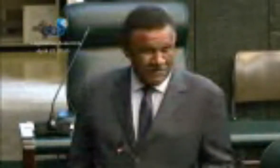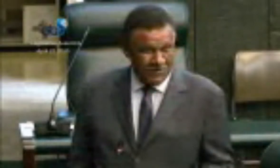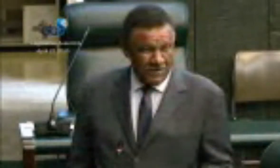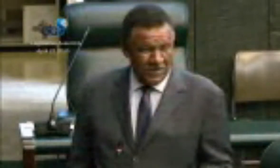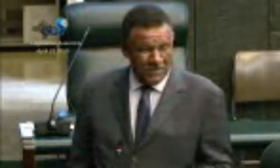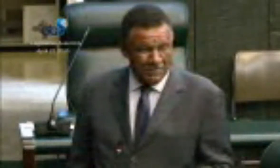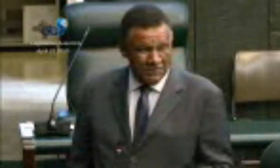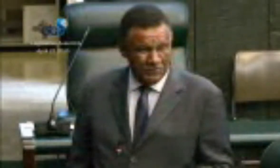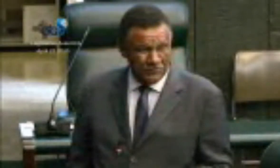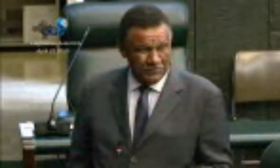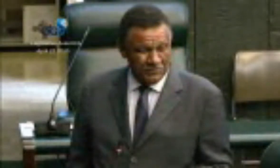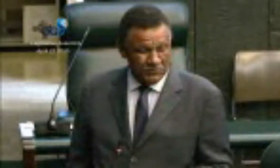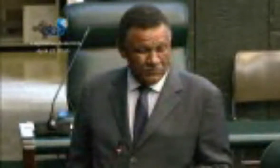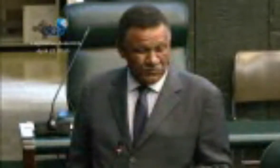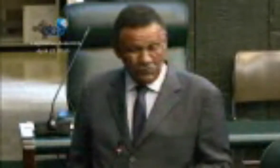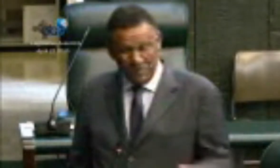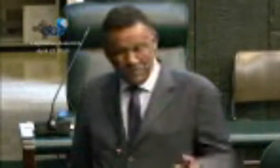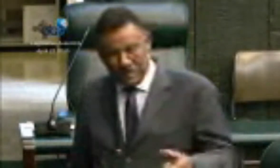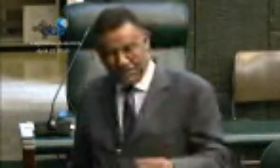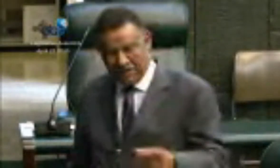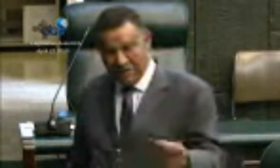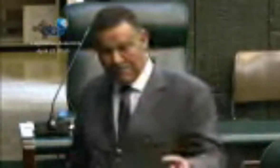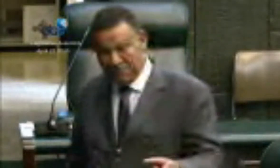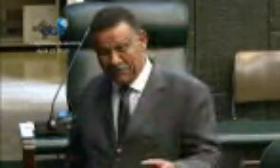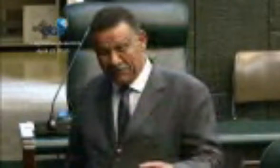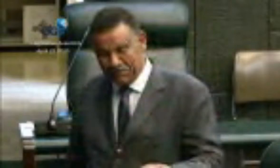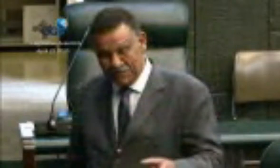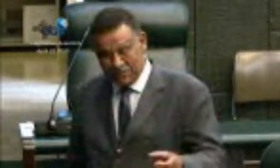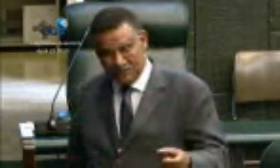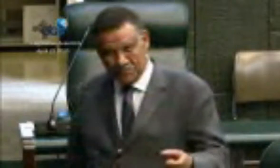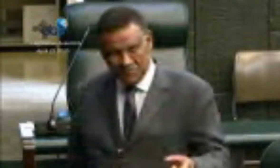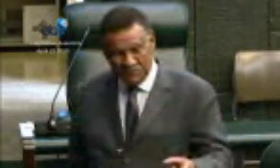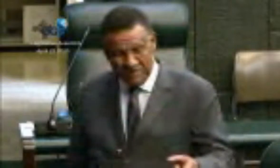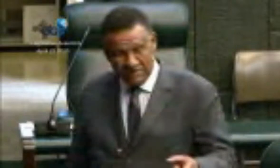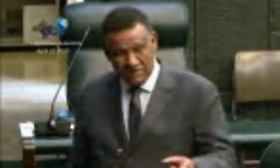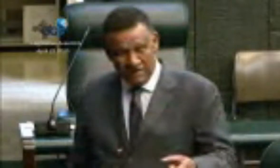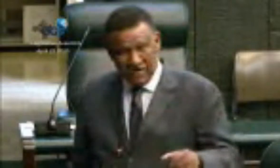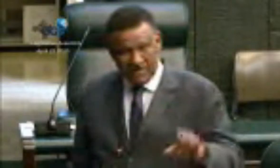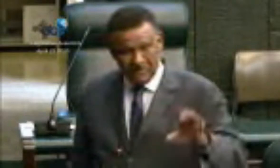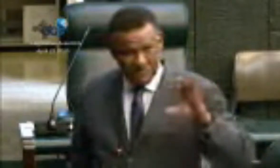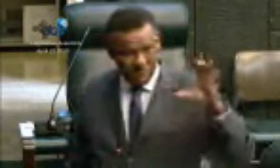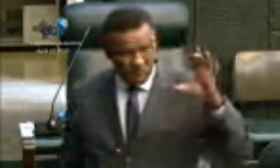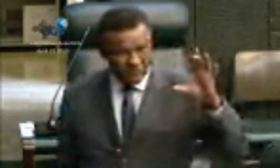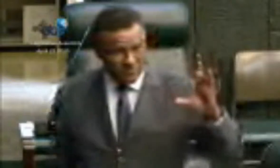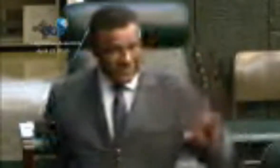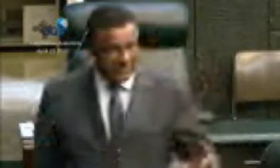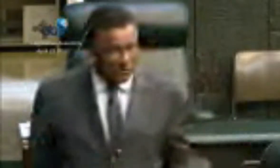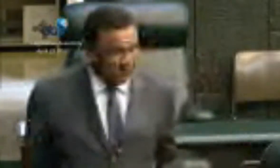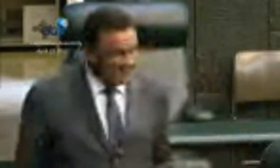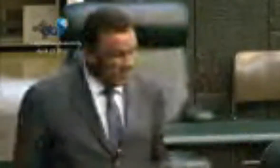supermarket cards I've given out because eyes may blaze open for a little bit.